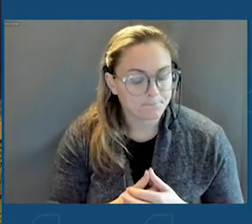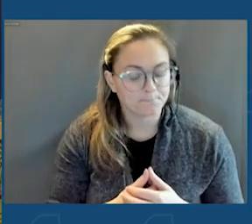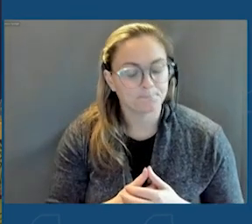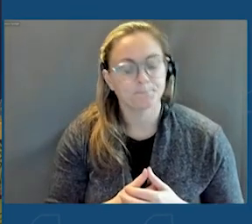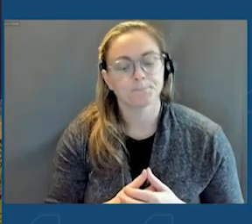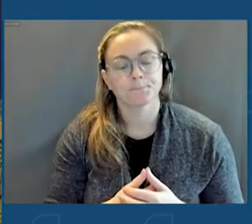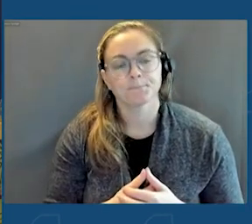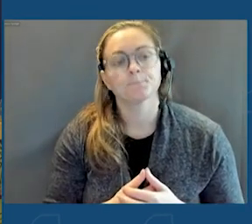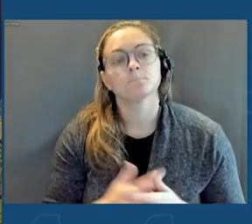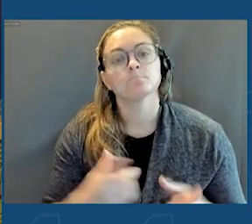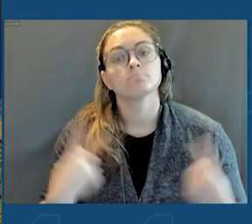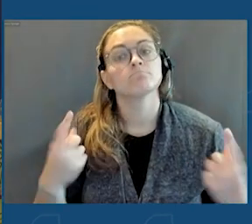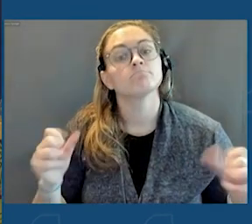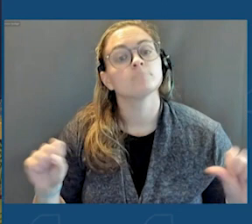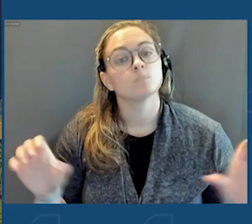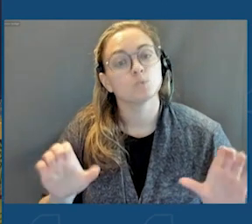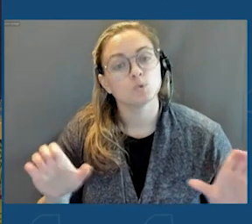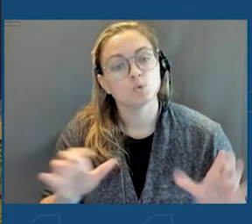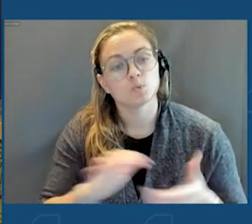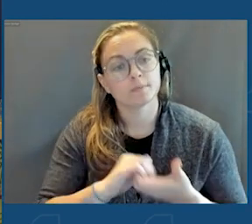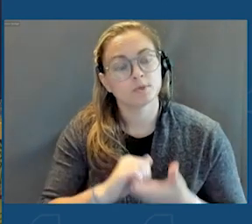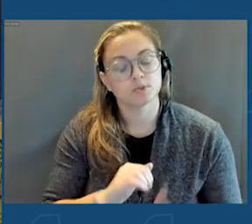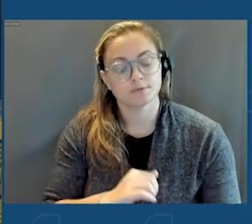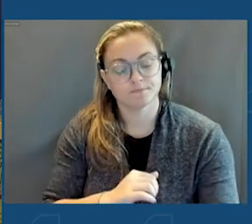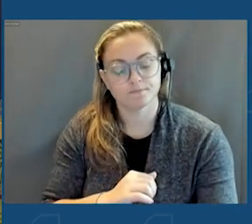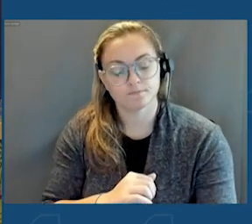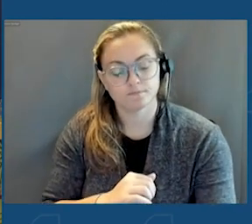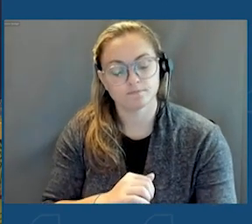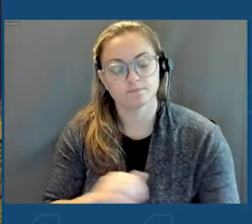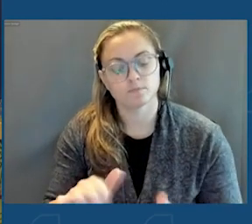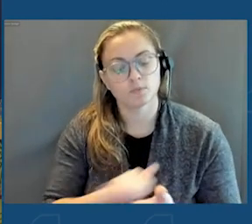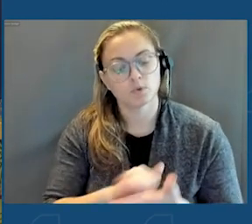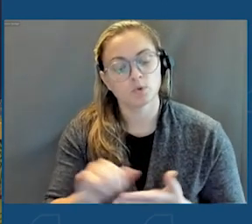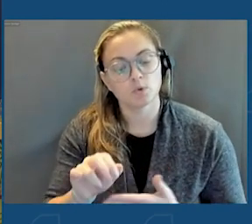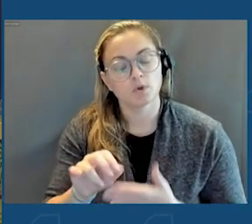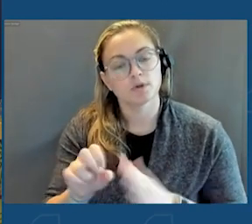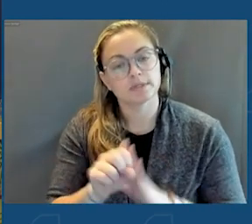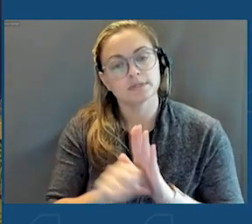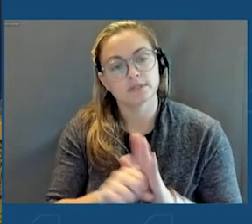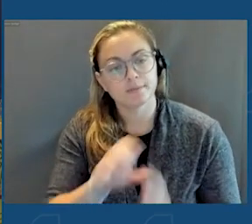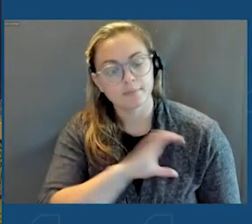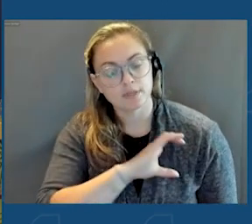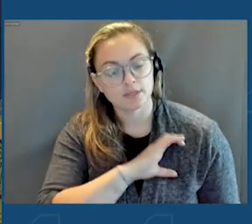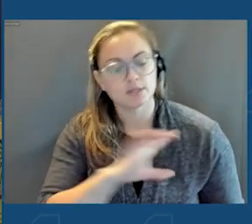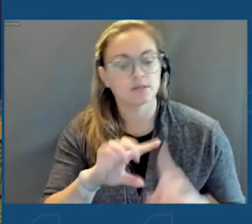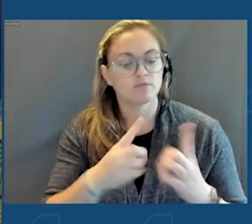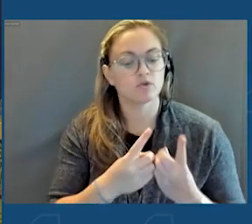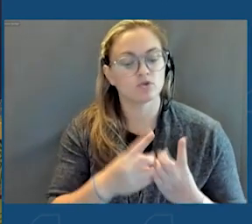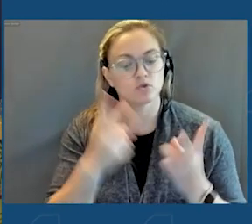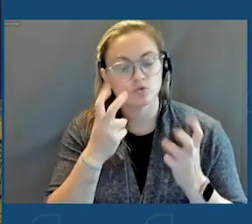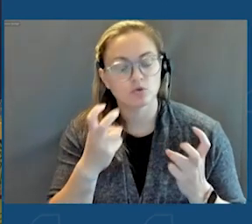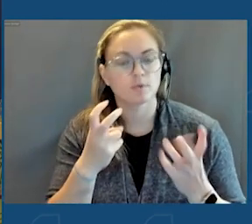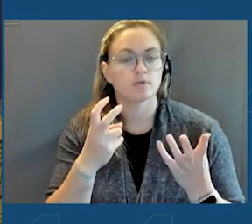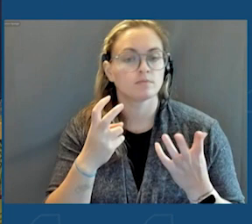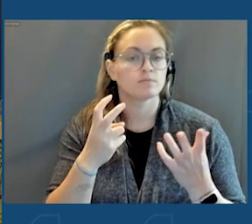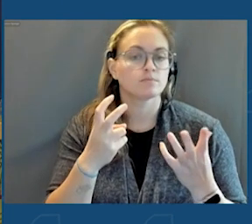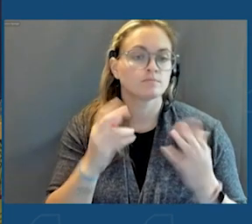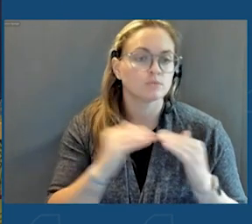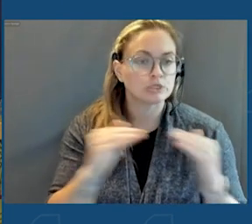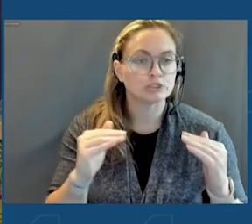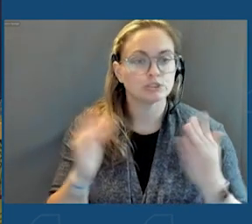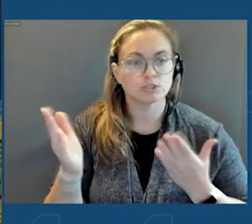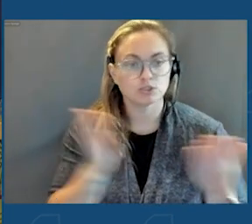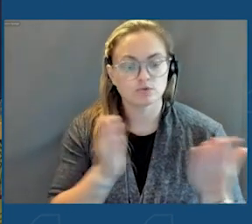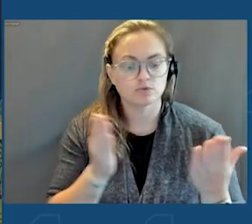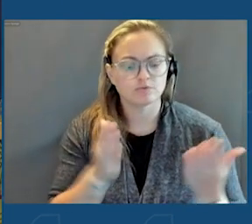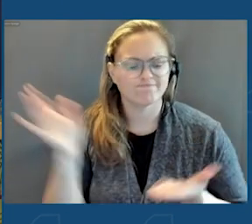What we've been able to do with these partnerships with the New York State Police and the Division of Criminal Justice Services is really reduce the time in which we get